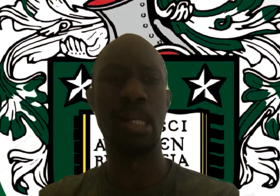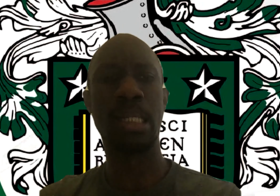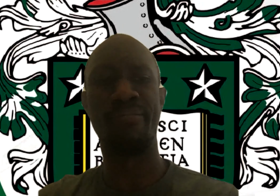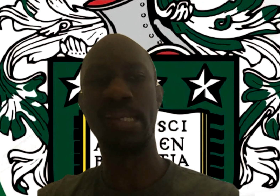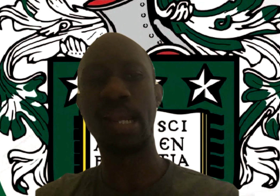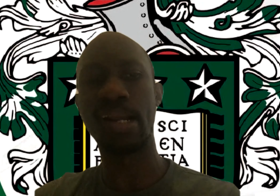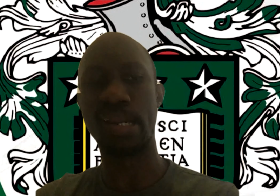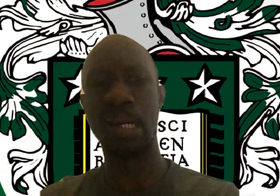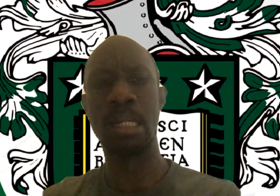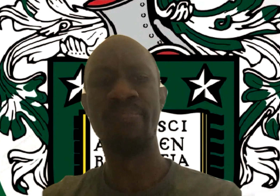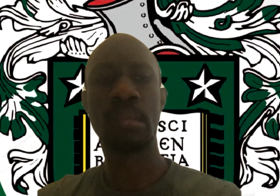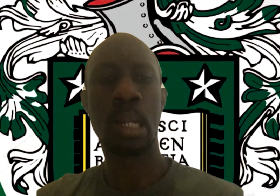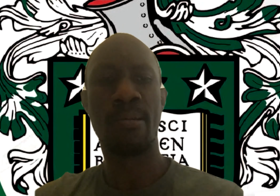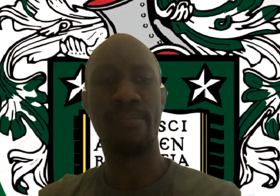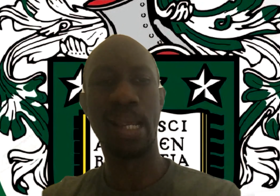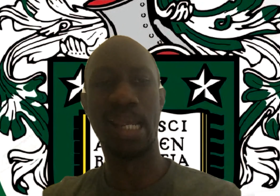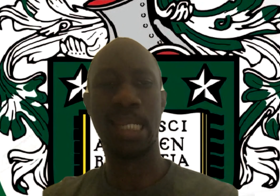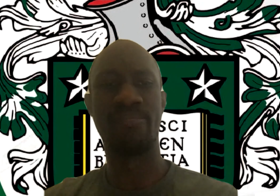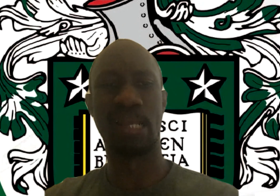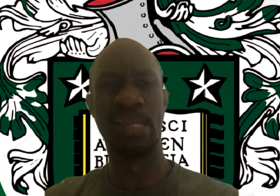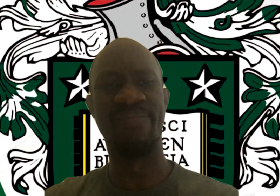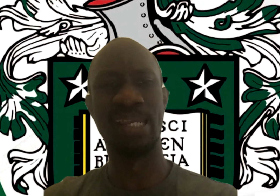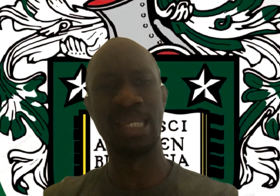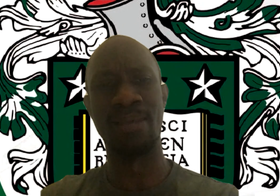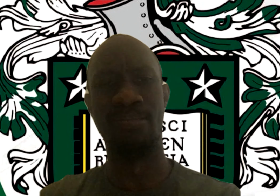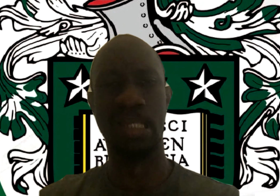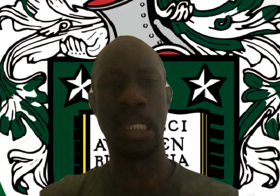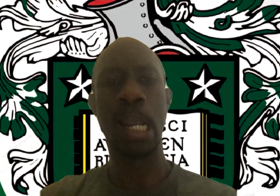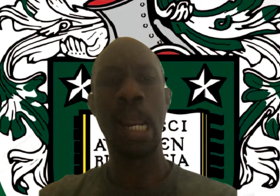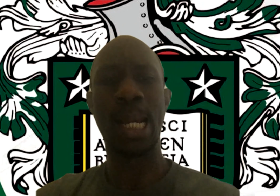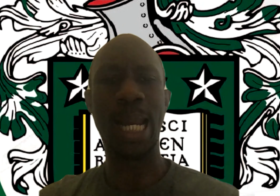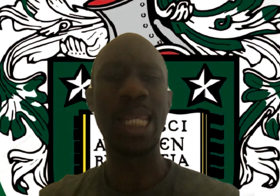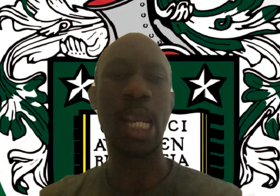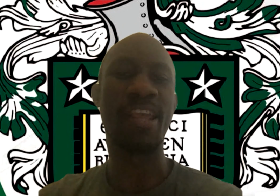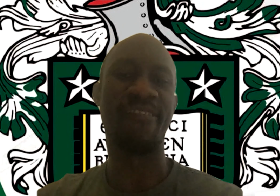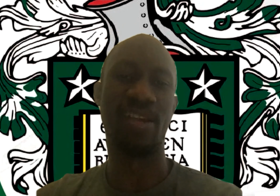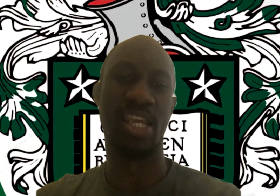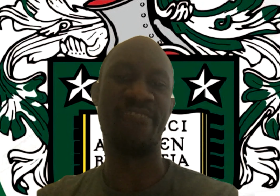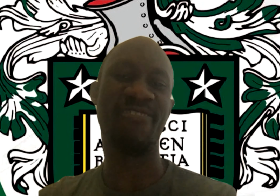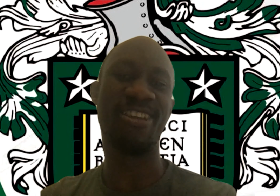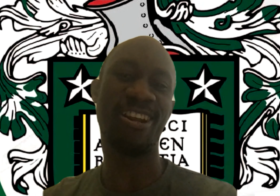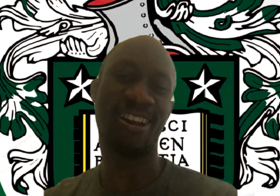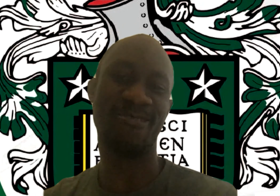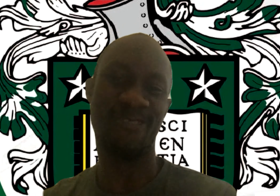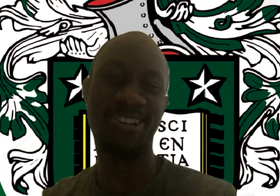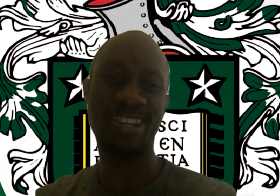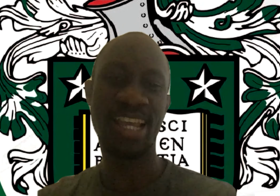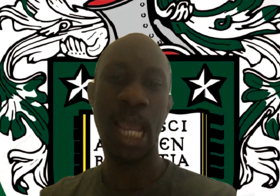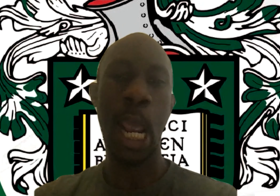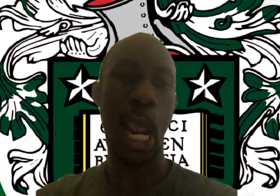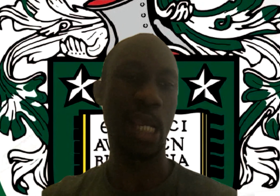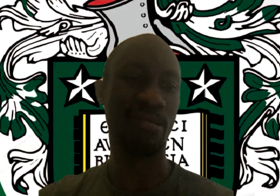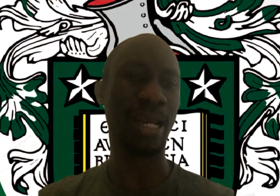should also be targeted by specific schemes that cater for disability-related